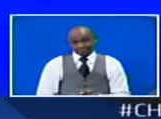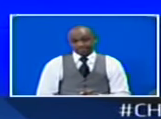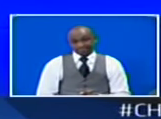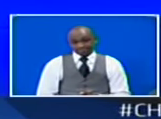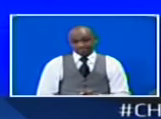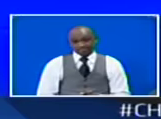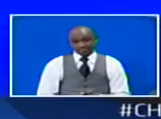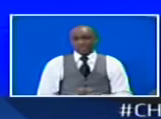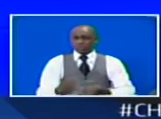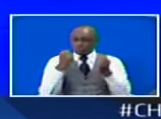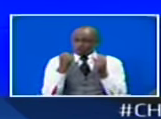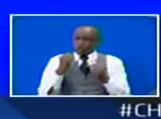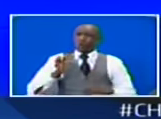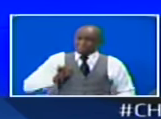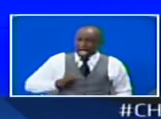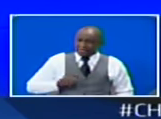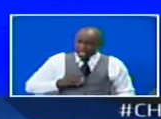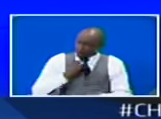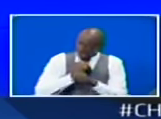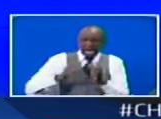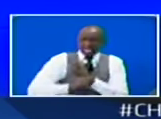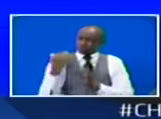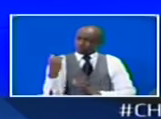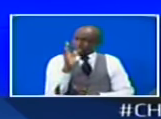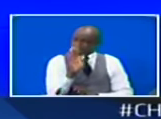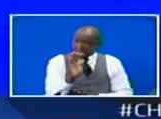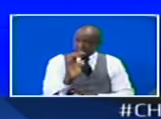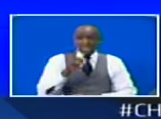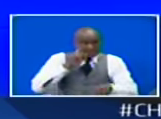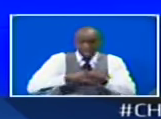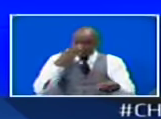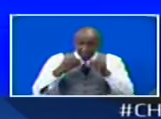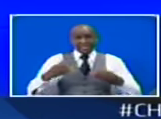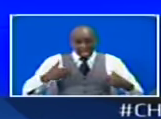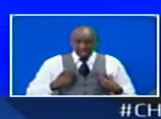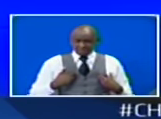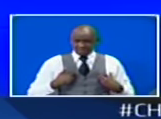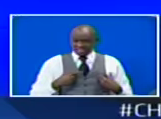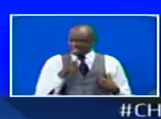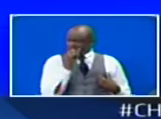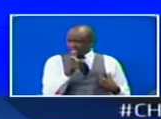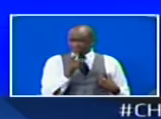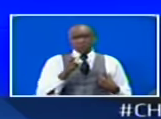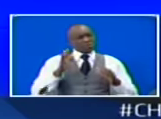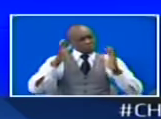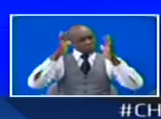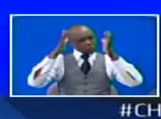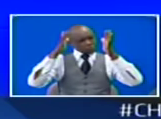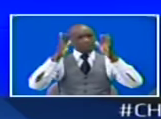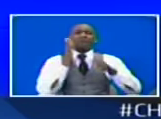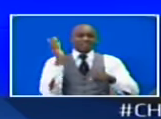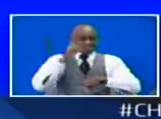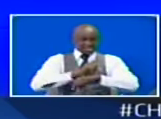A strong mother doing the best for her children, even with her disability, want to be celebrated on this Mother's